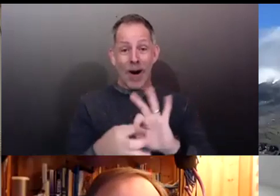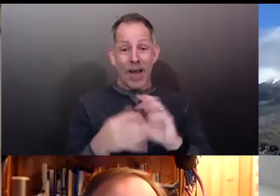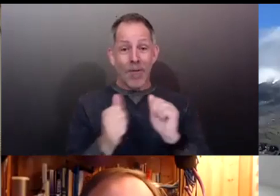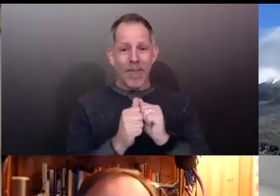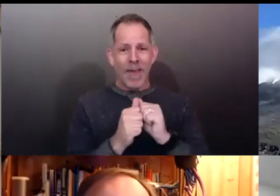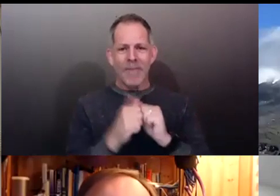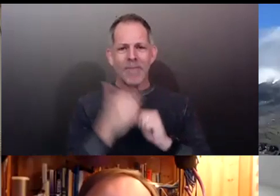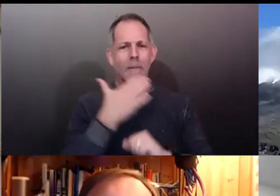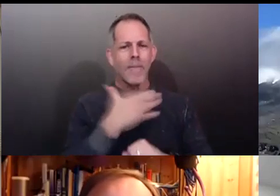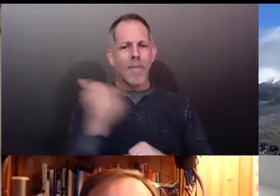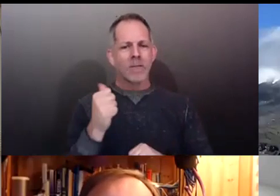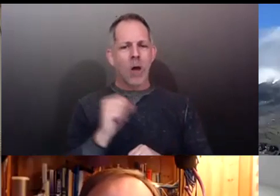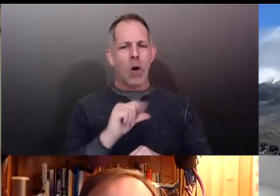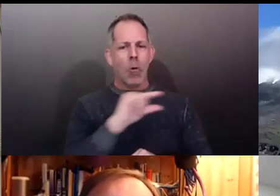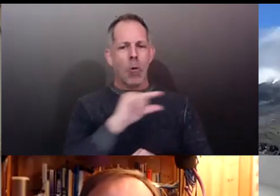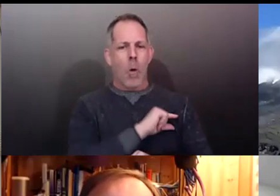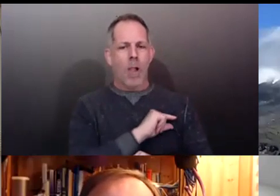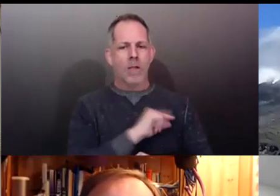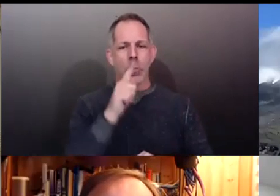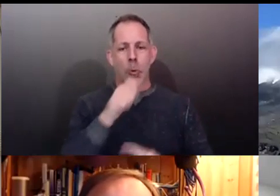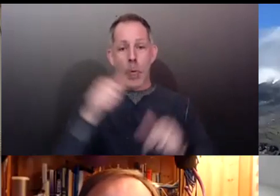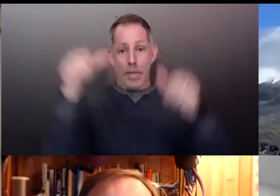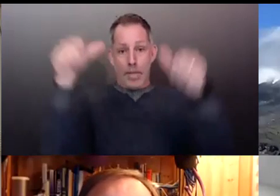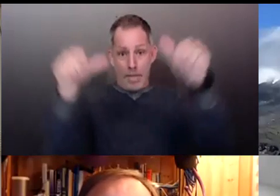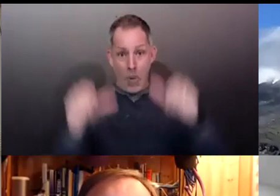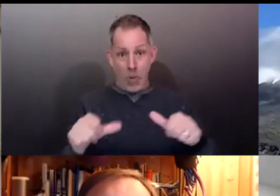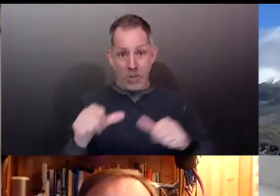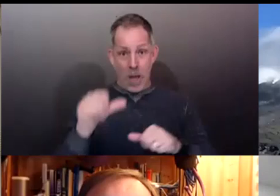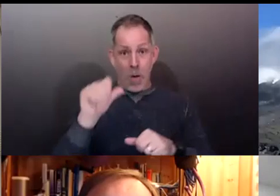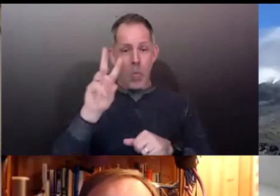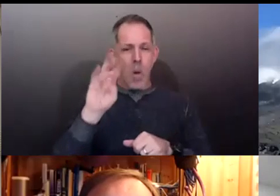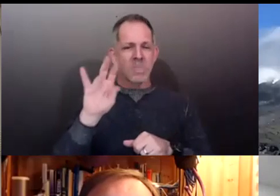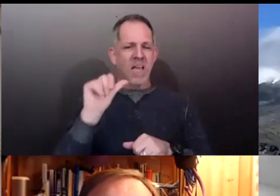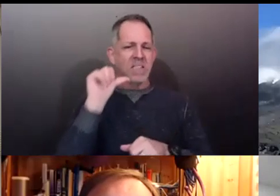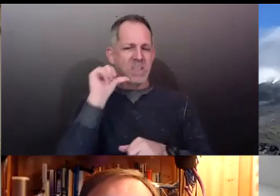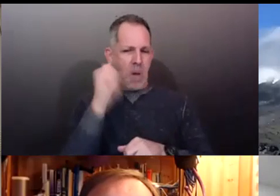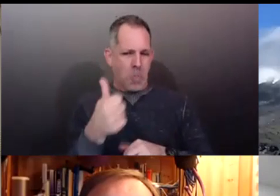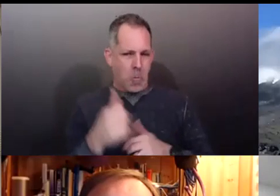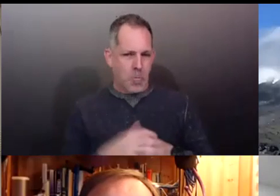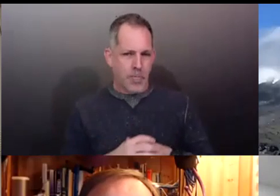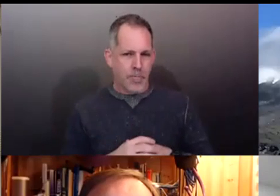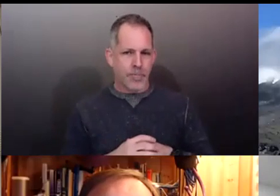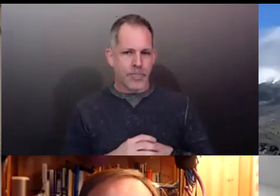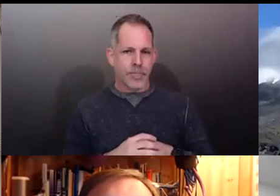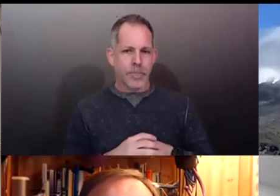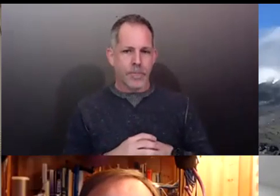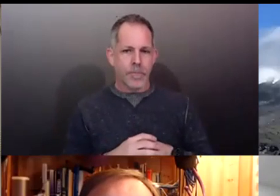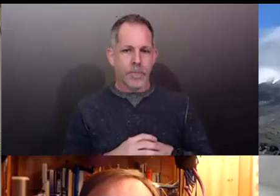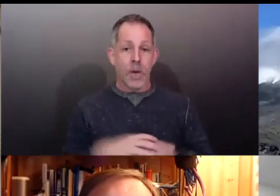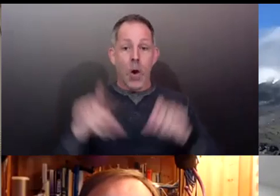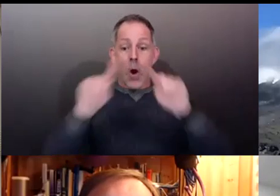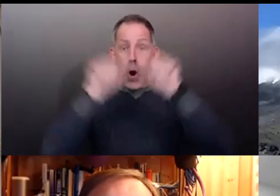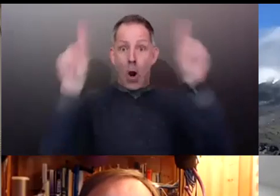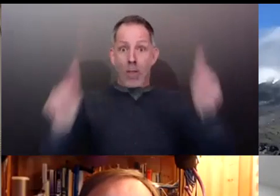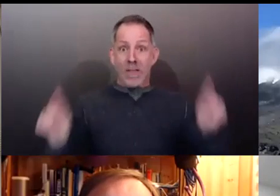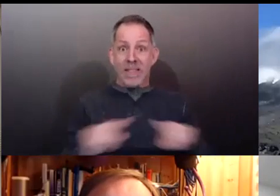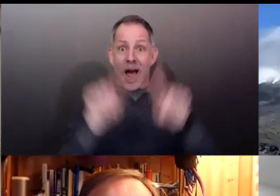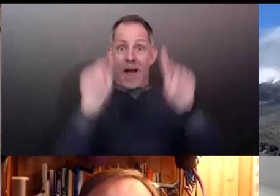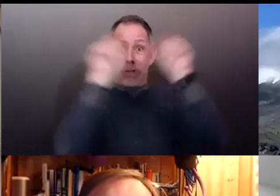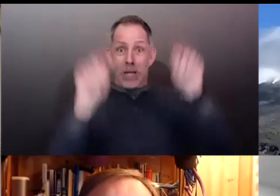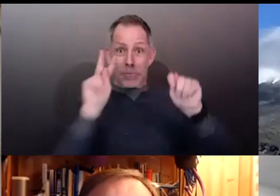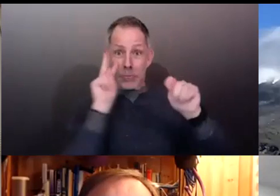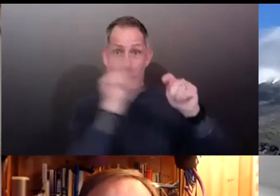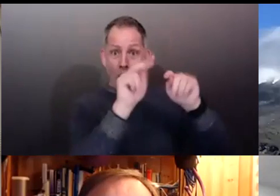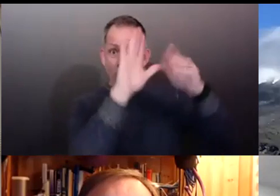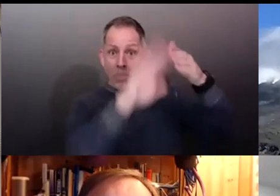our website tomorrow, as well as all of the slides and a transcript from today. And then all the questions that we'll get through today